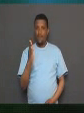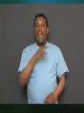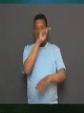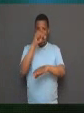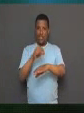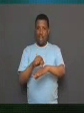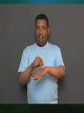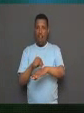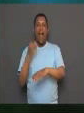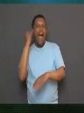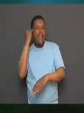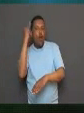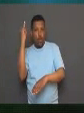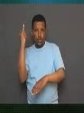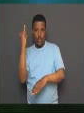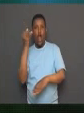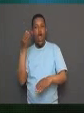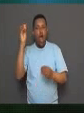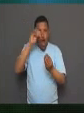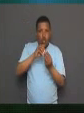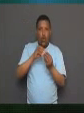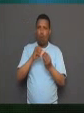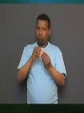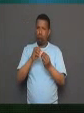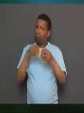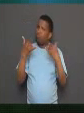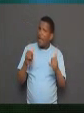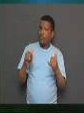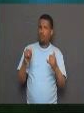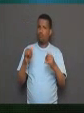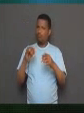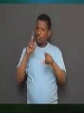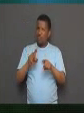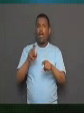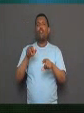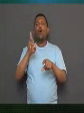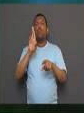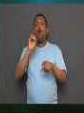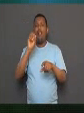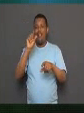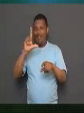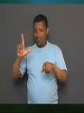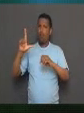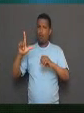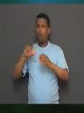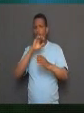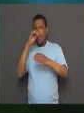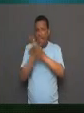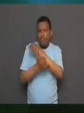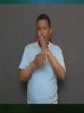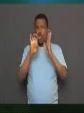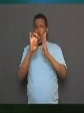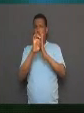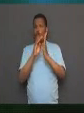National ideology also plays a significant role in a country's economic